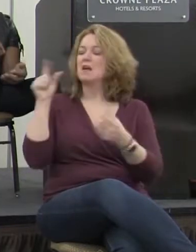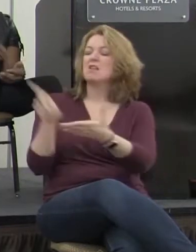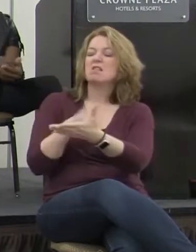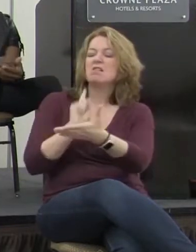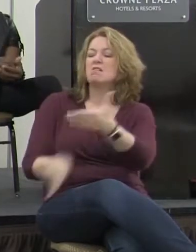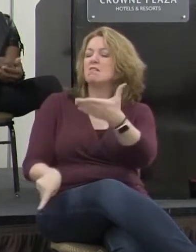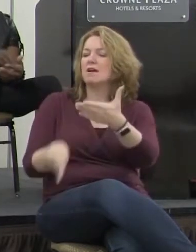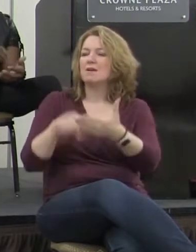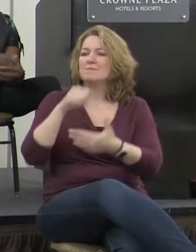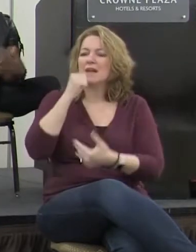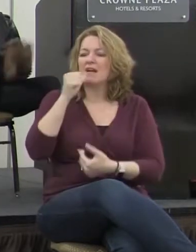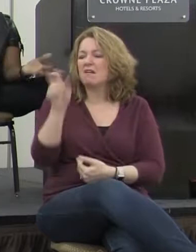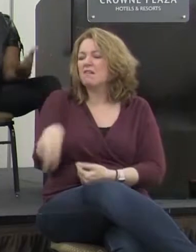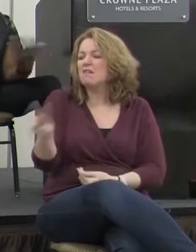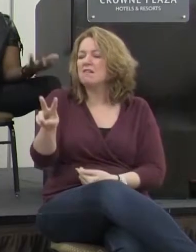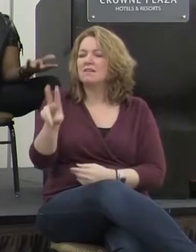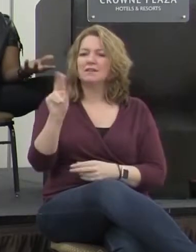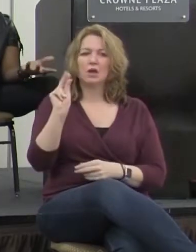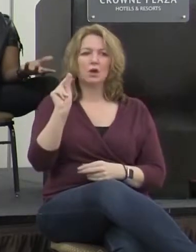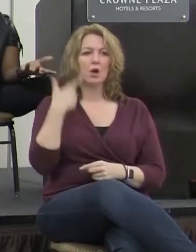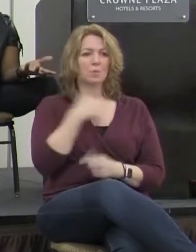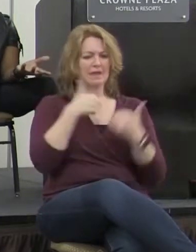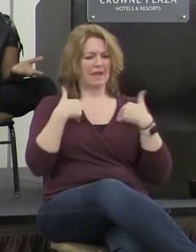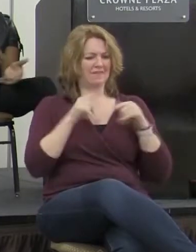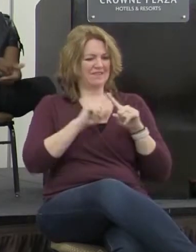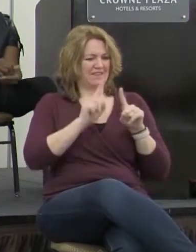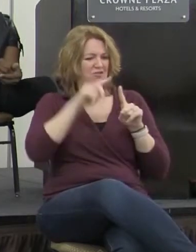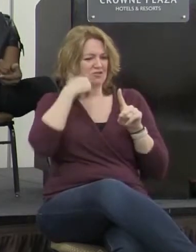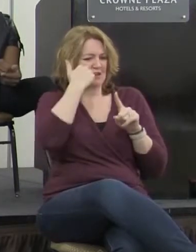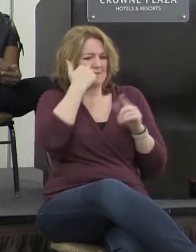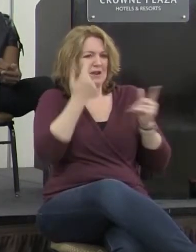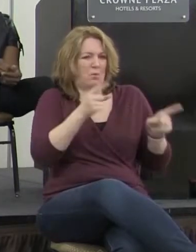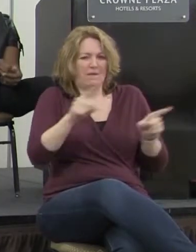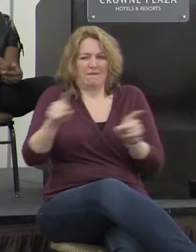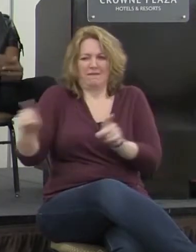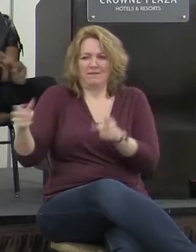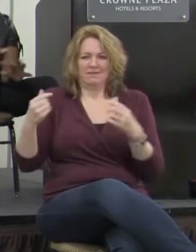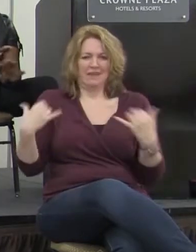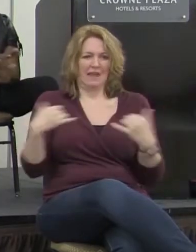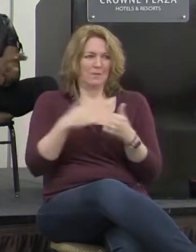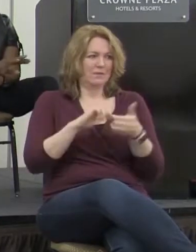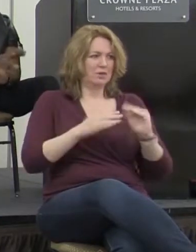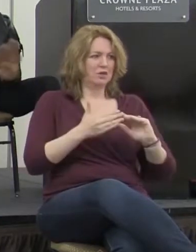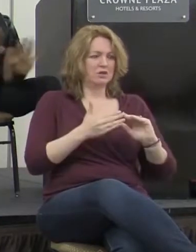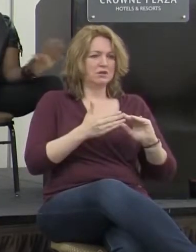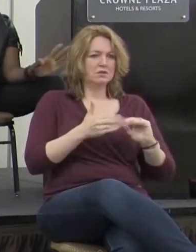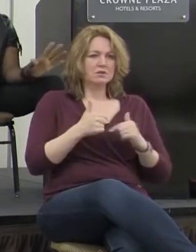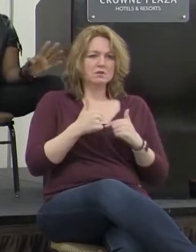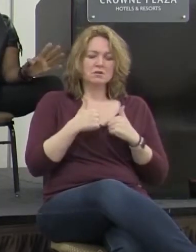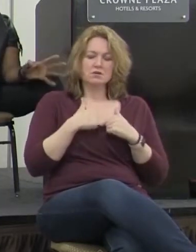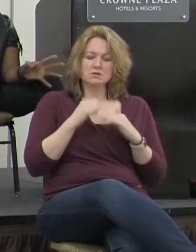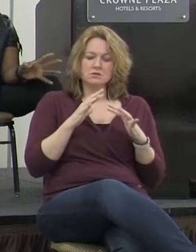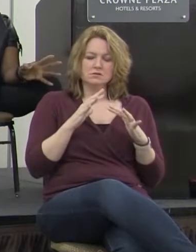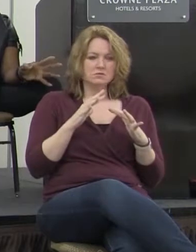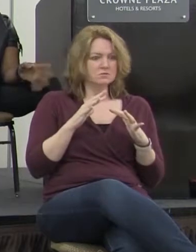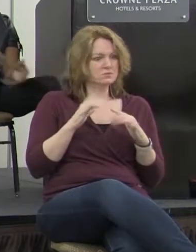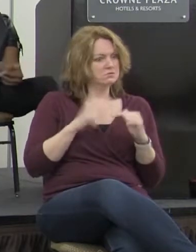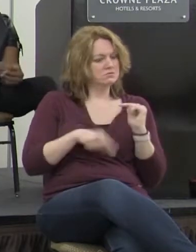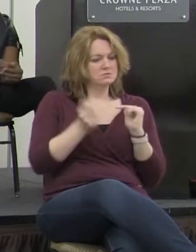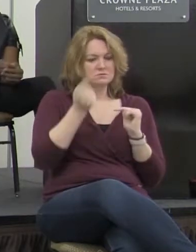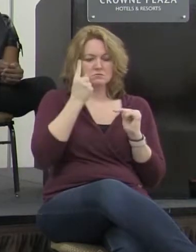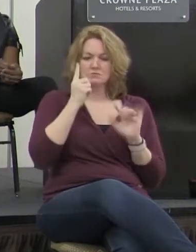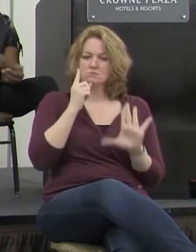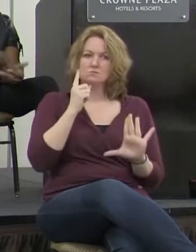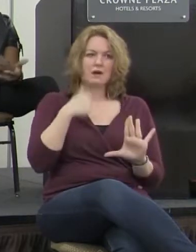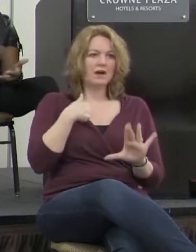it. You know, we've got a lot of different types of shaming going on within the community now, which I, for the life of me, cannot understand. I